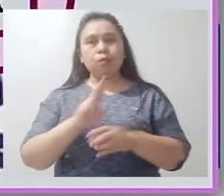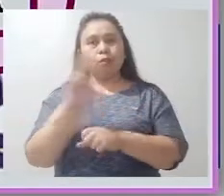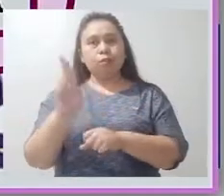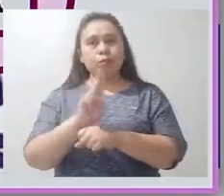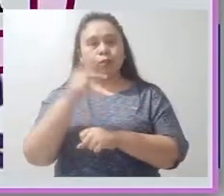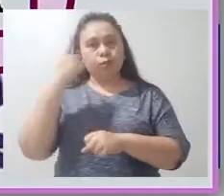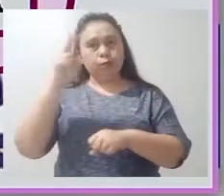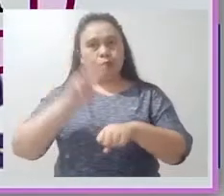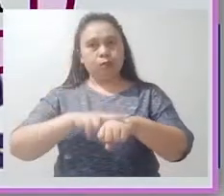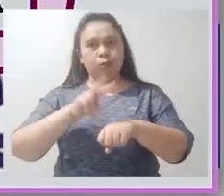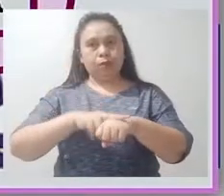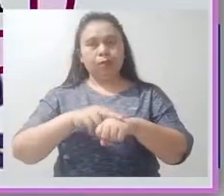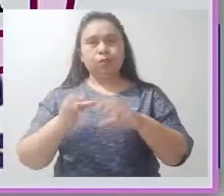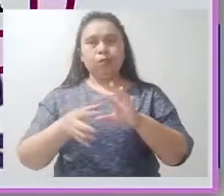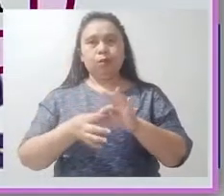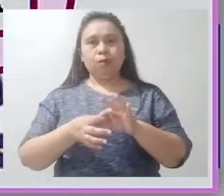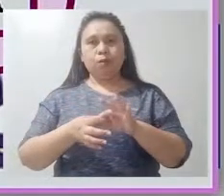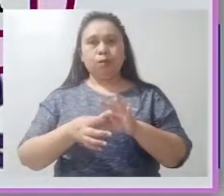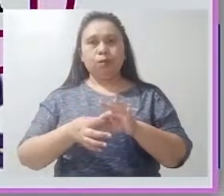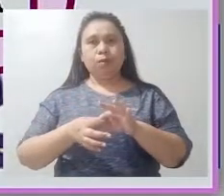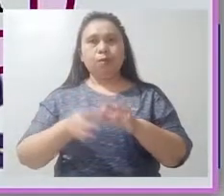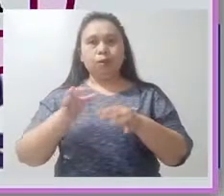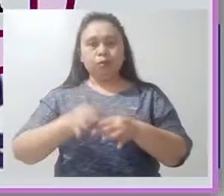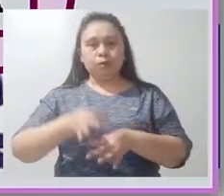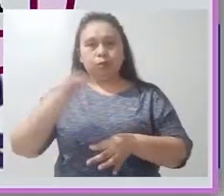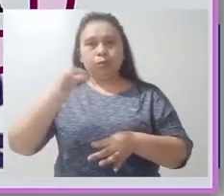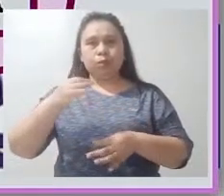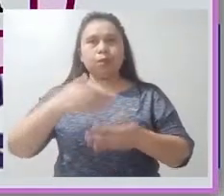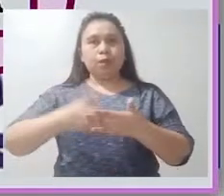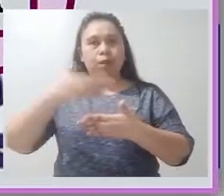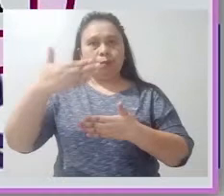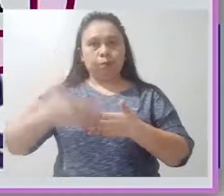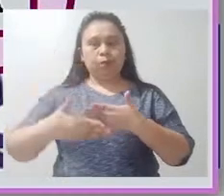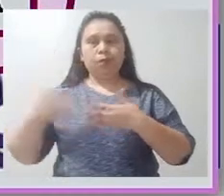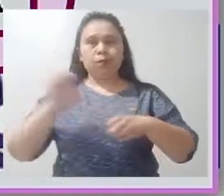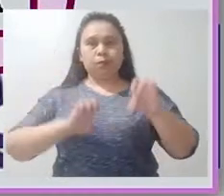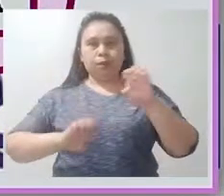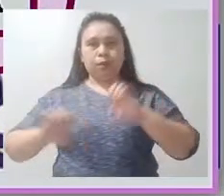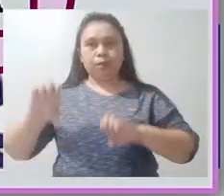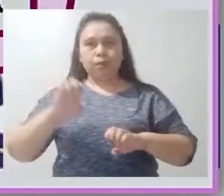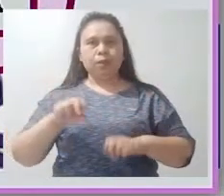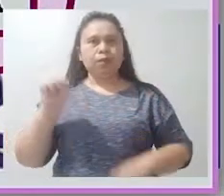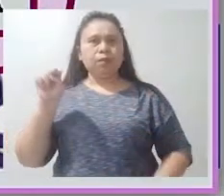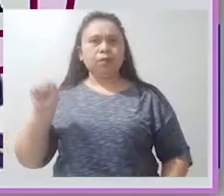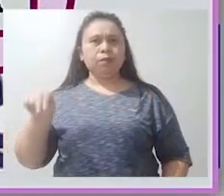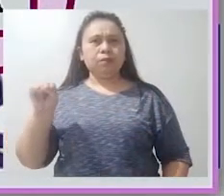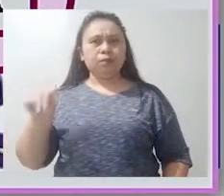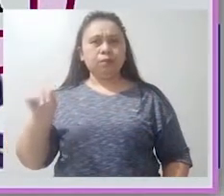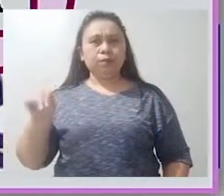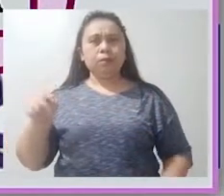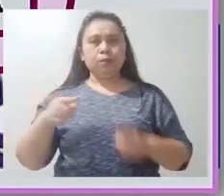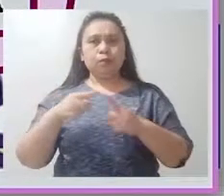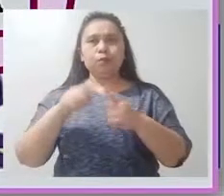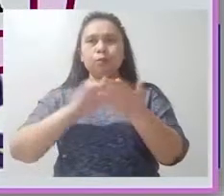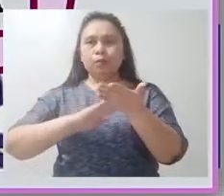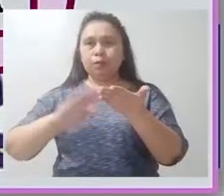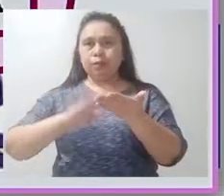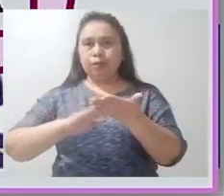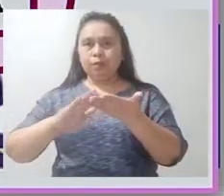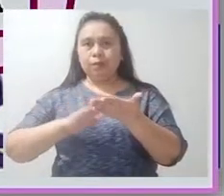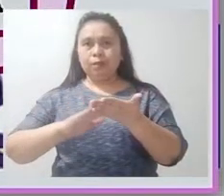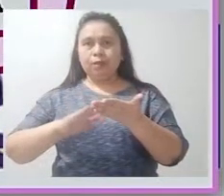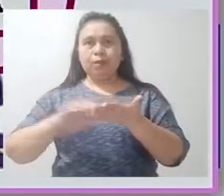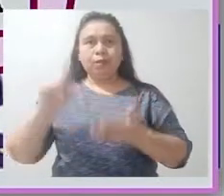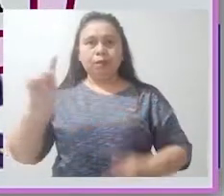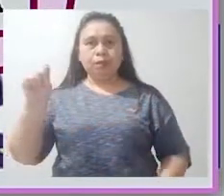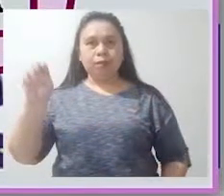of test tubes. After the experiment, it is a must to clean the test tubes. We don't